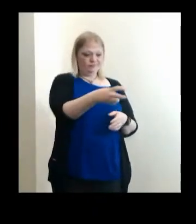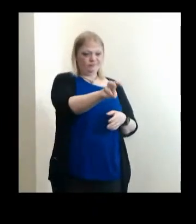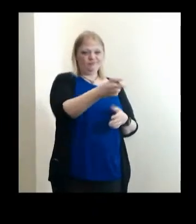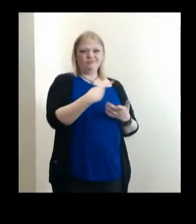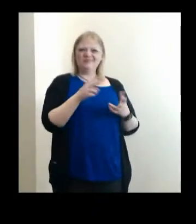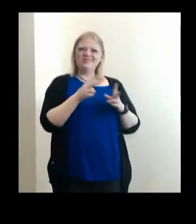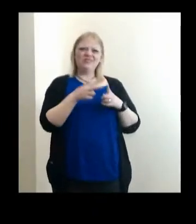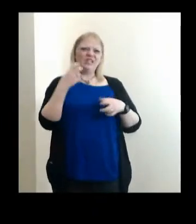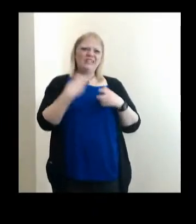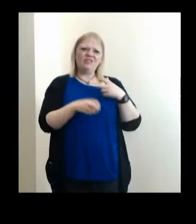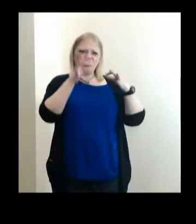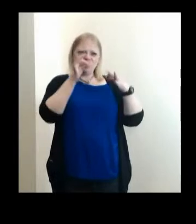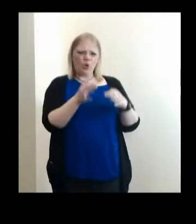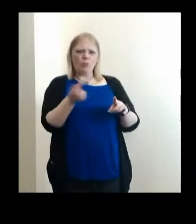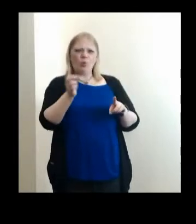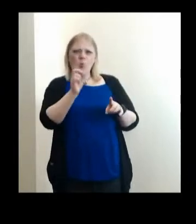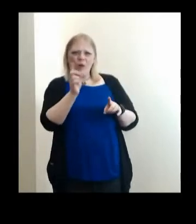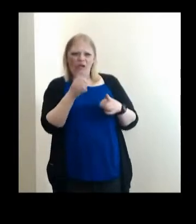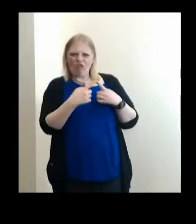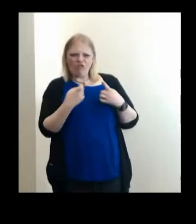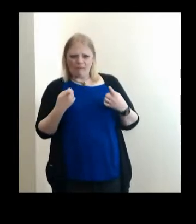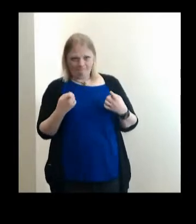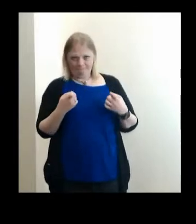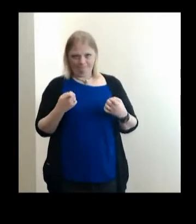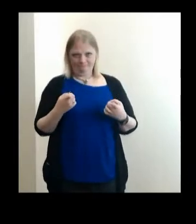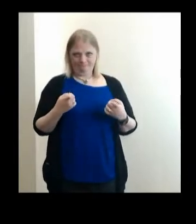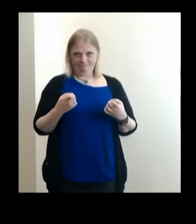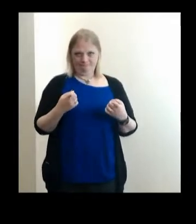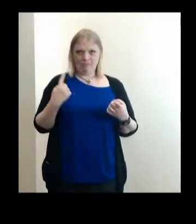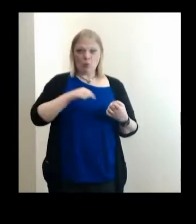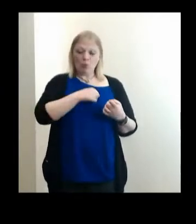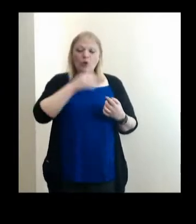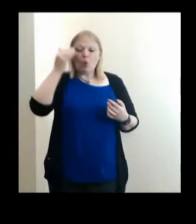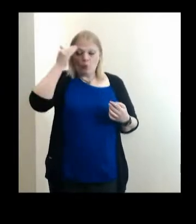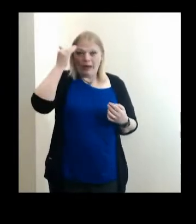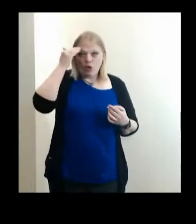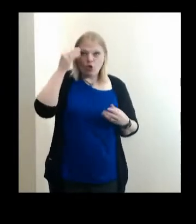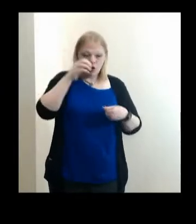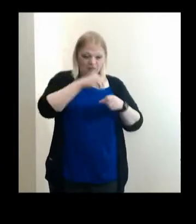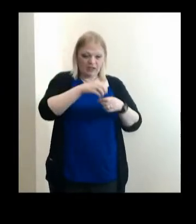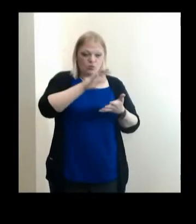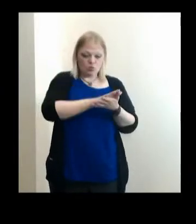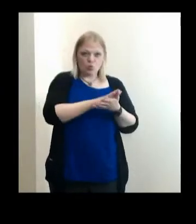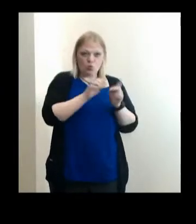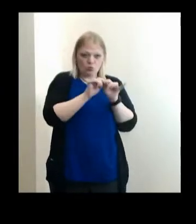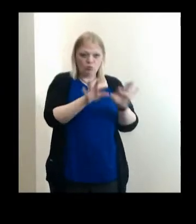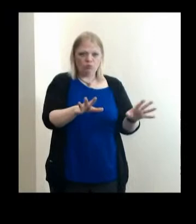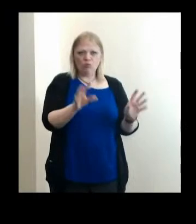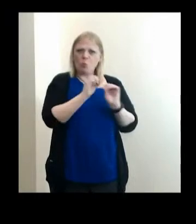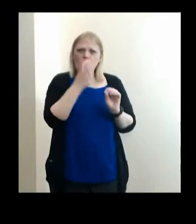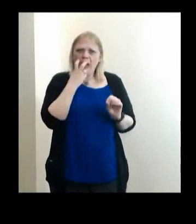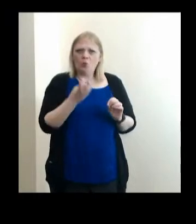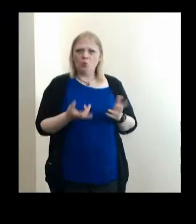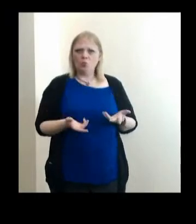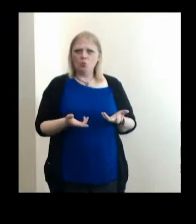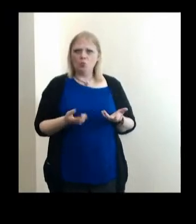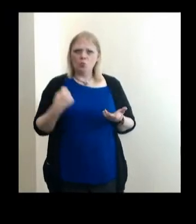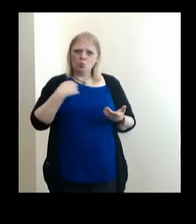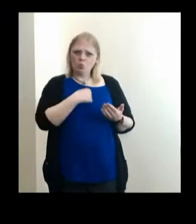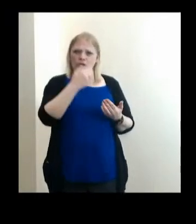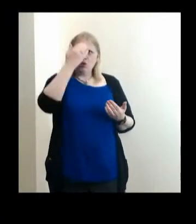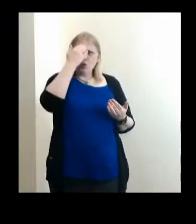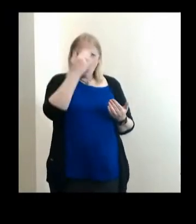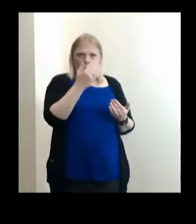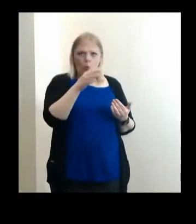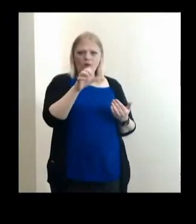to determine where the source came from. We are aware of in-school transmission. There's no doubt about that. We do know of